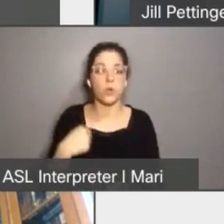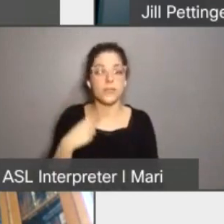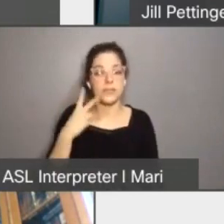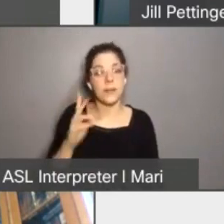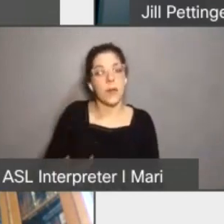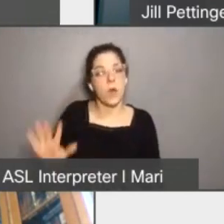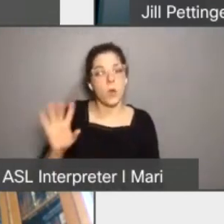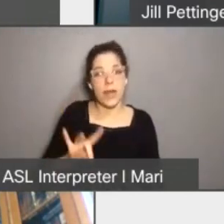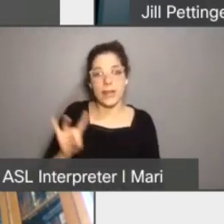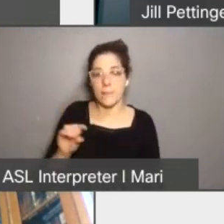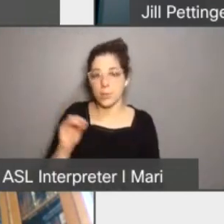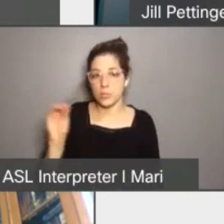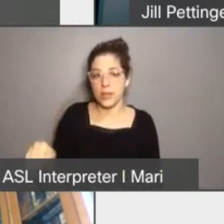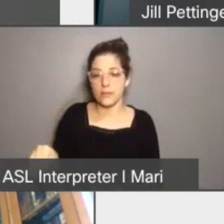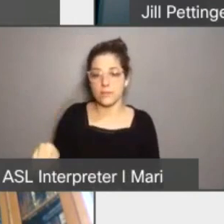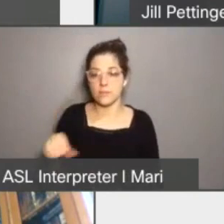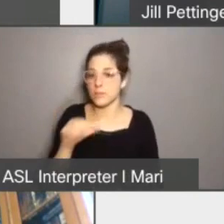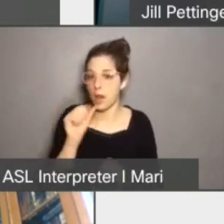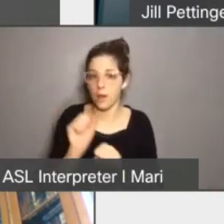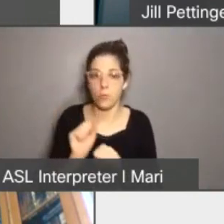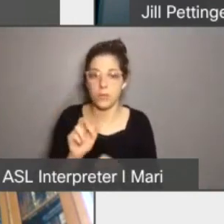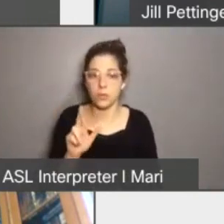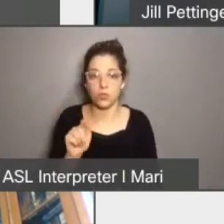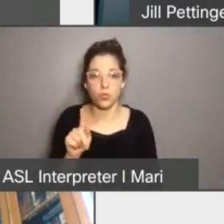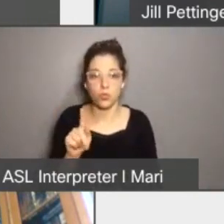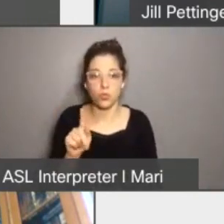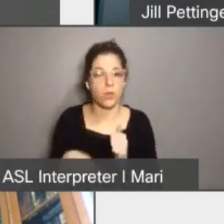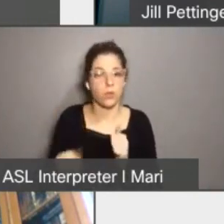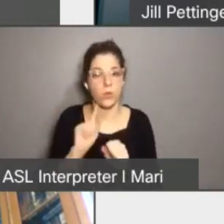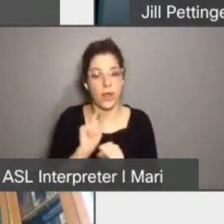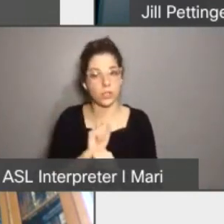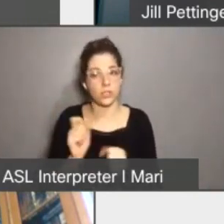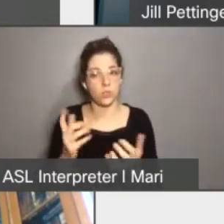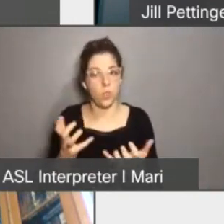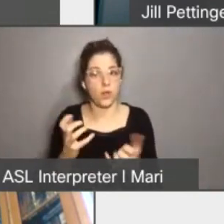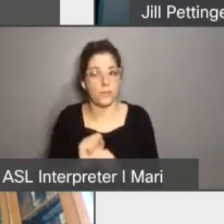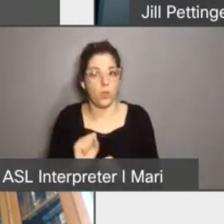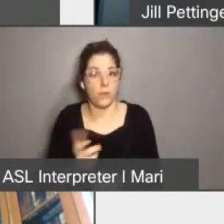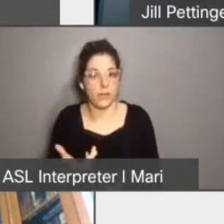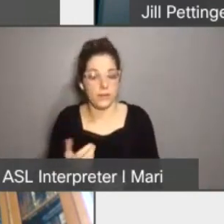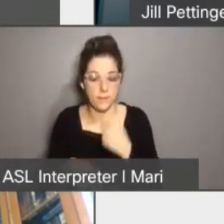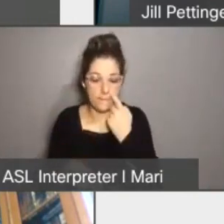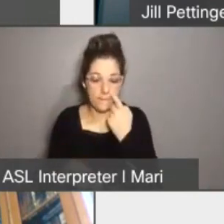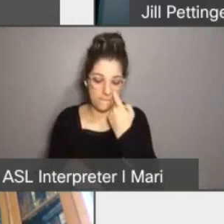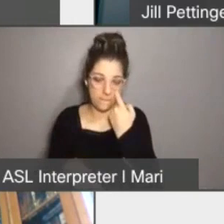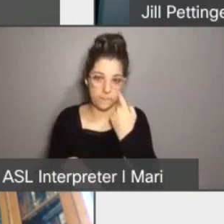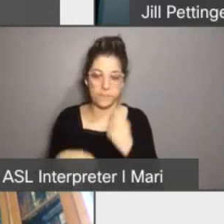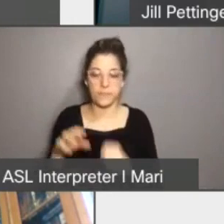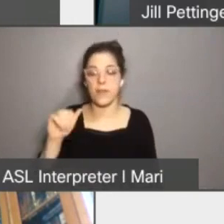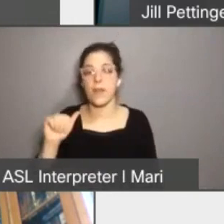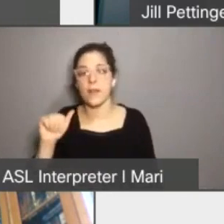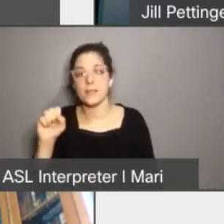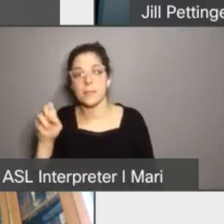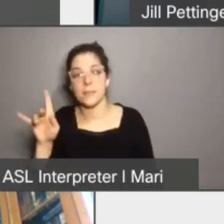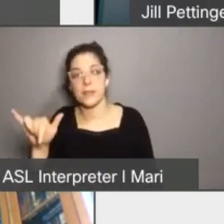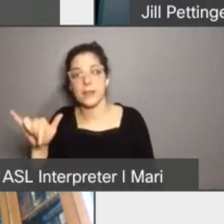an 88% unemployment rate among those who are actually seeking employment. Assemblyman Avenanti had a